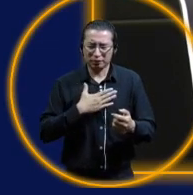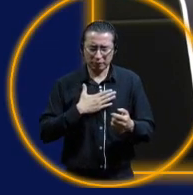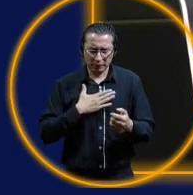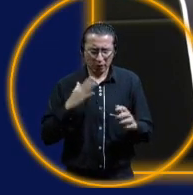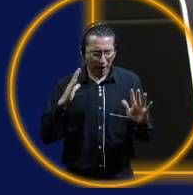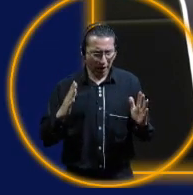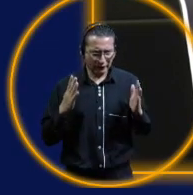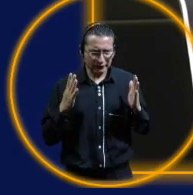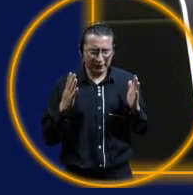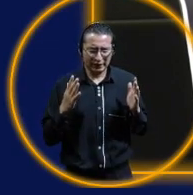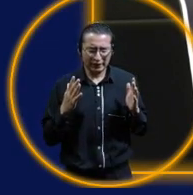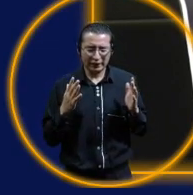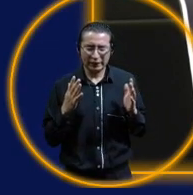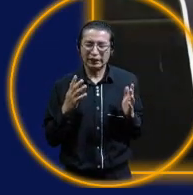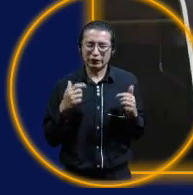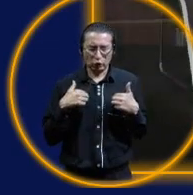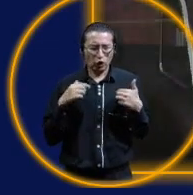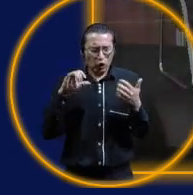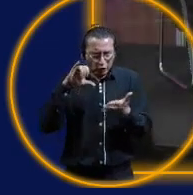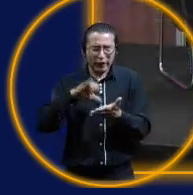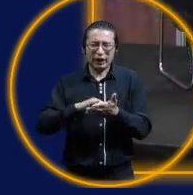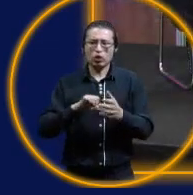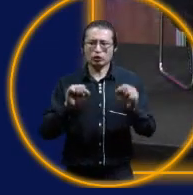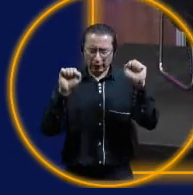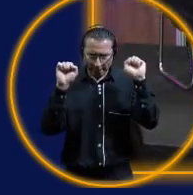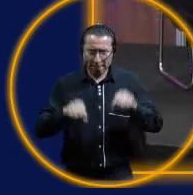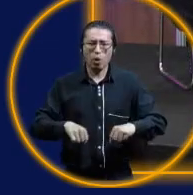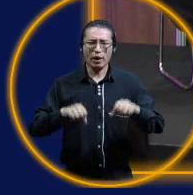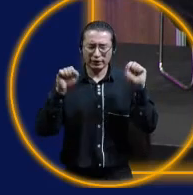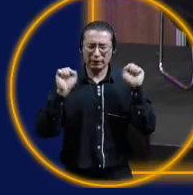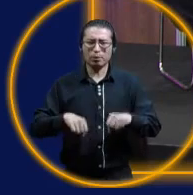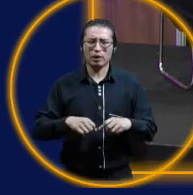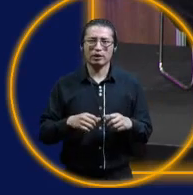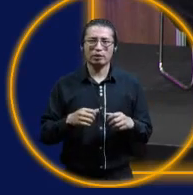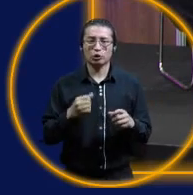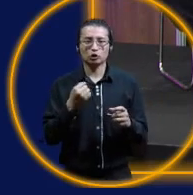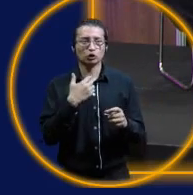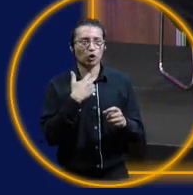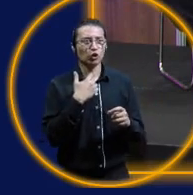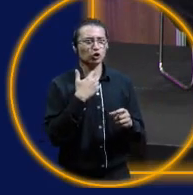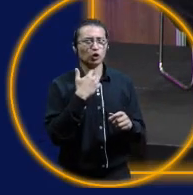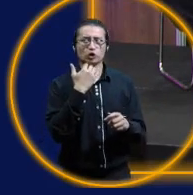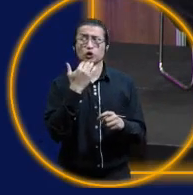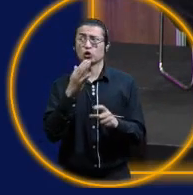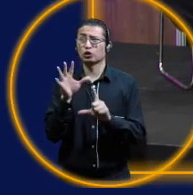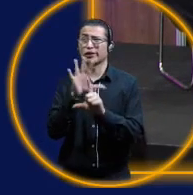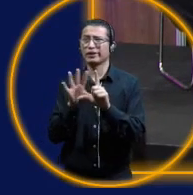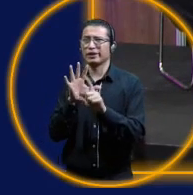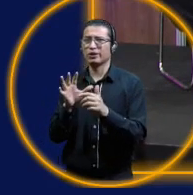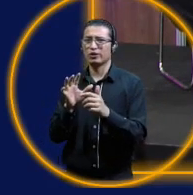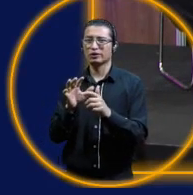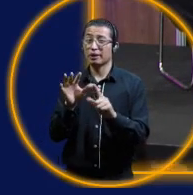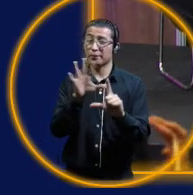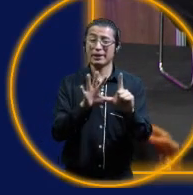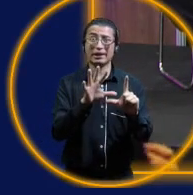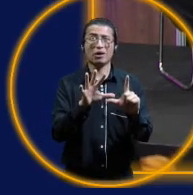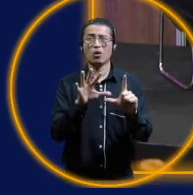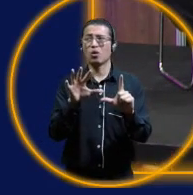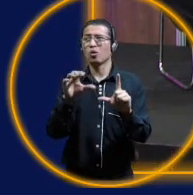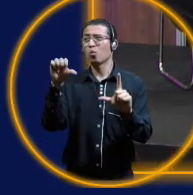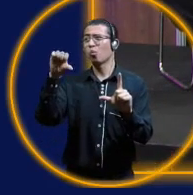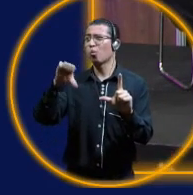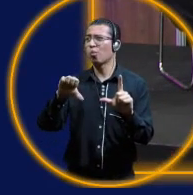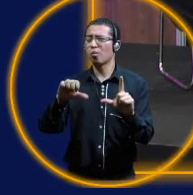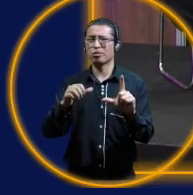Is my, like, I don't know how to make a video. Why could I make a video? My video won't be good. Or like, I'm not